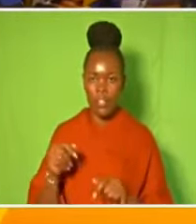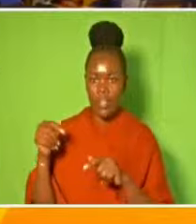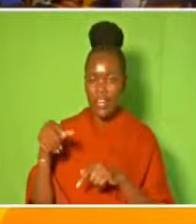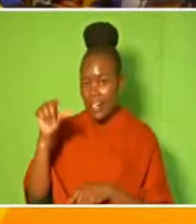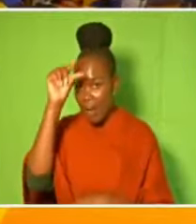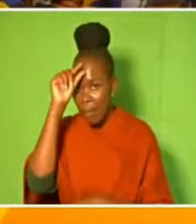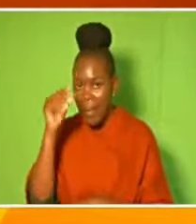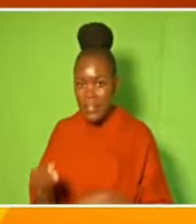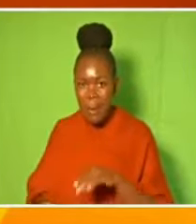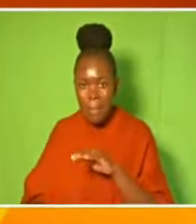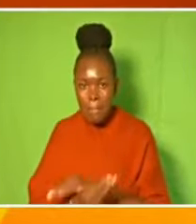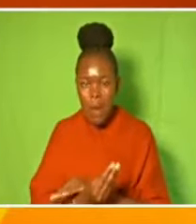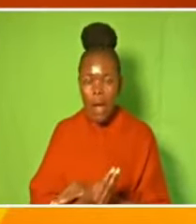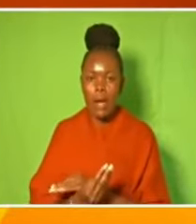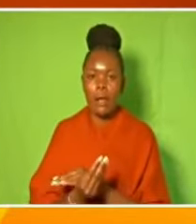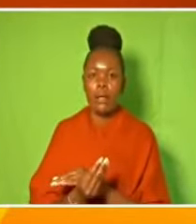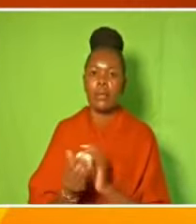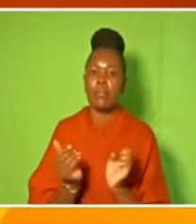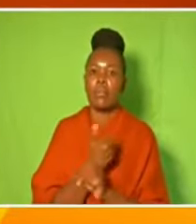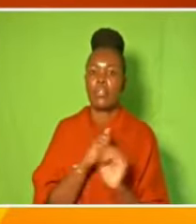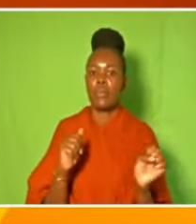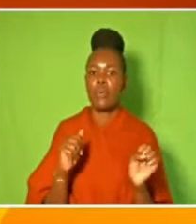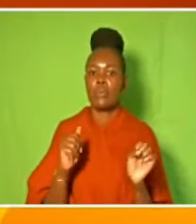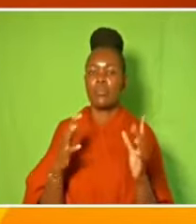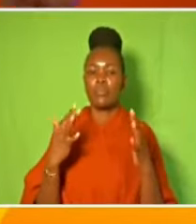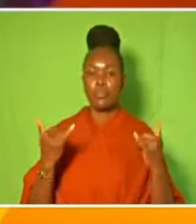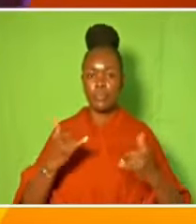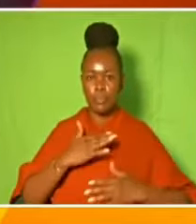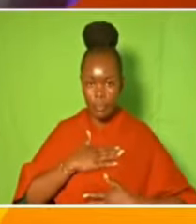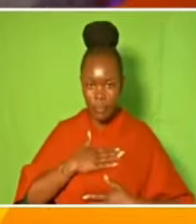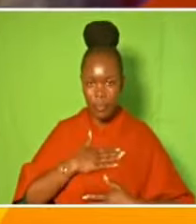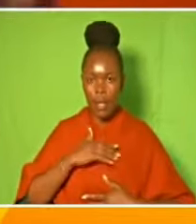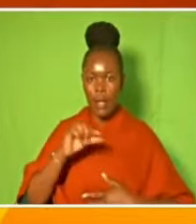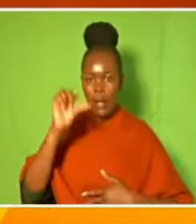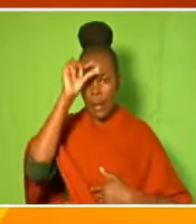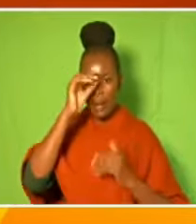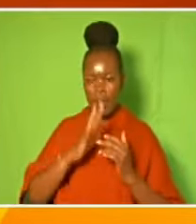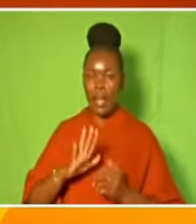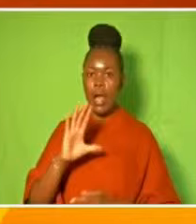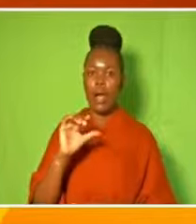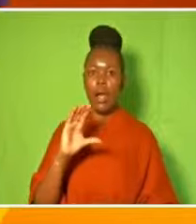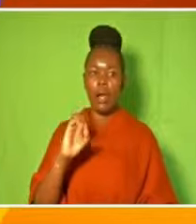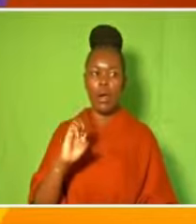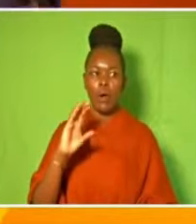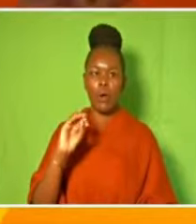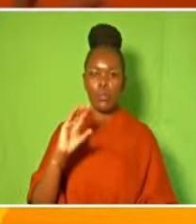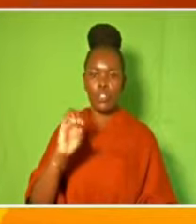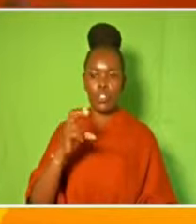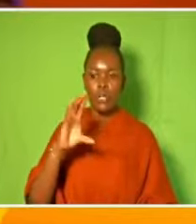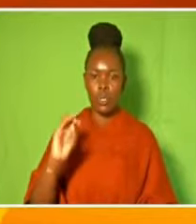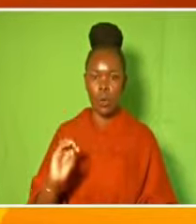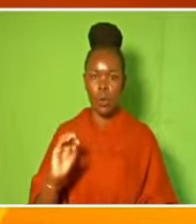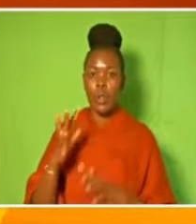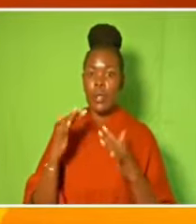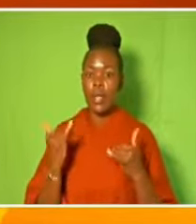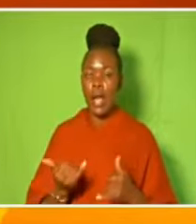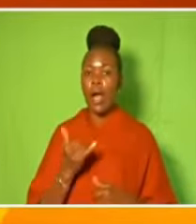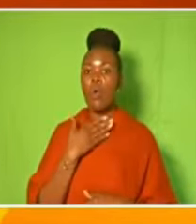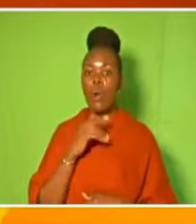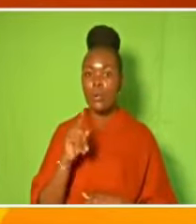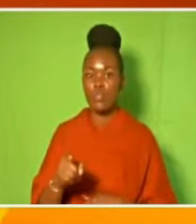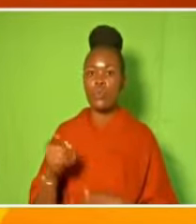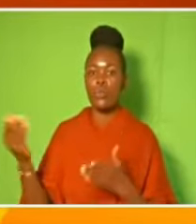Your Excellency, my Governor Ochilo, this young man comes from your county. Leo nataka umkaribishe